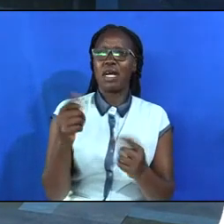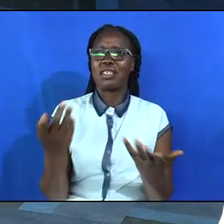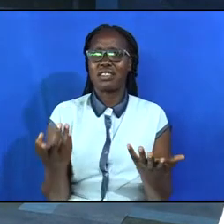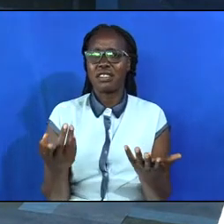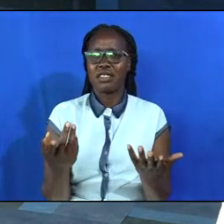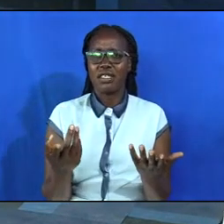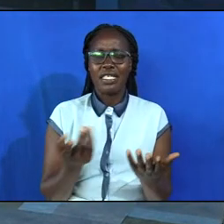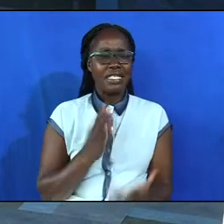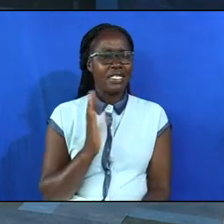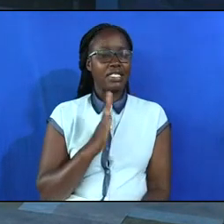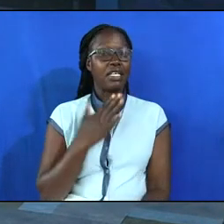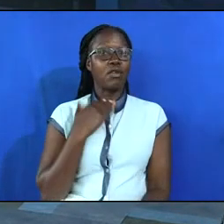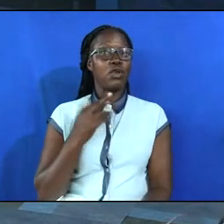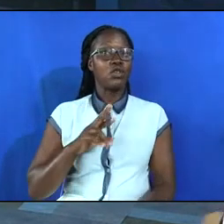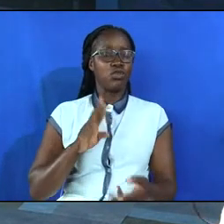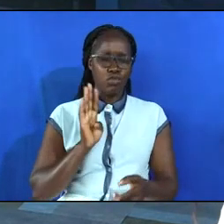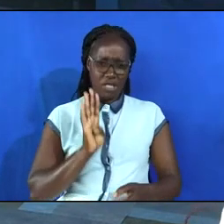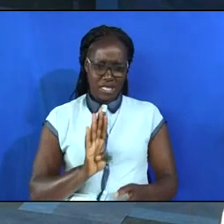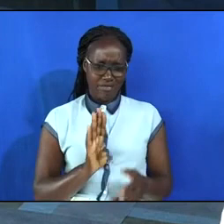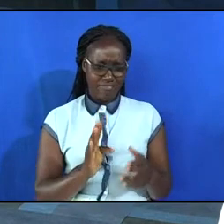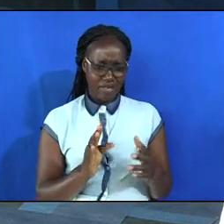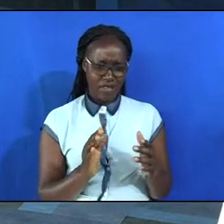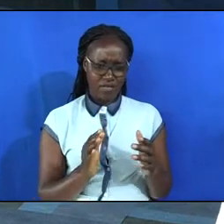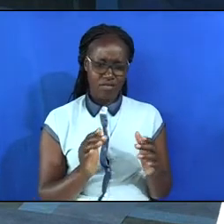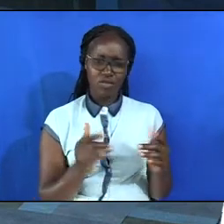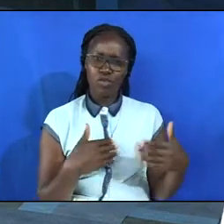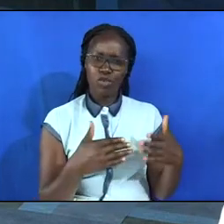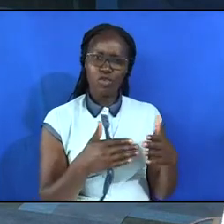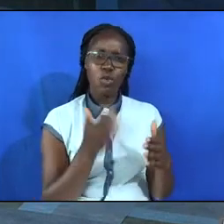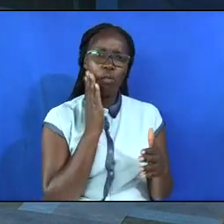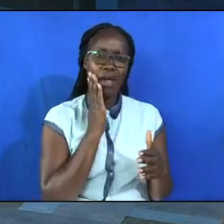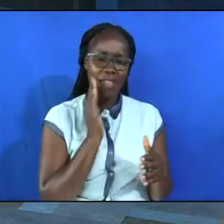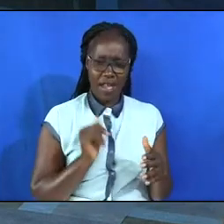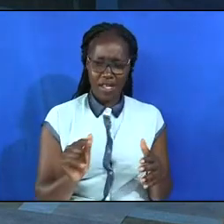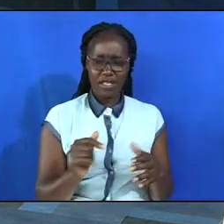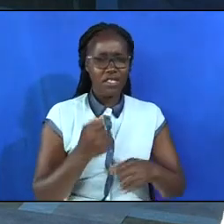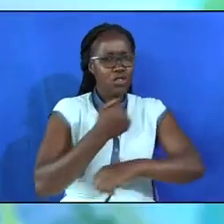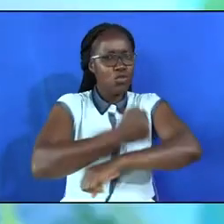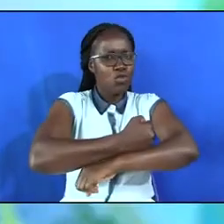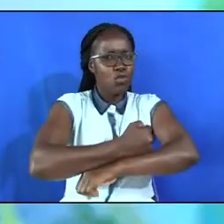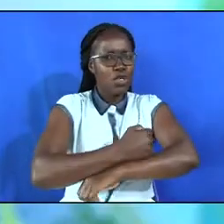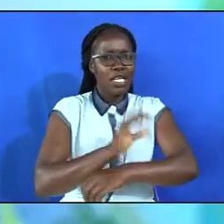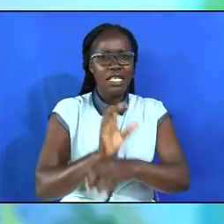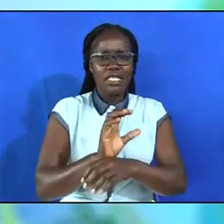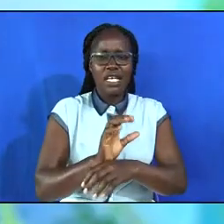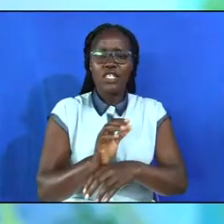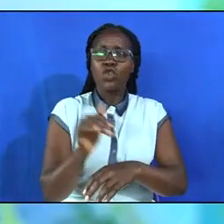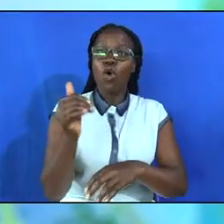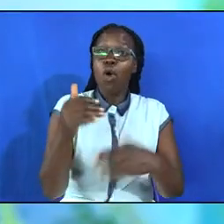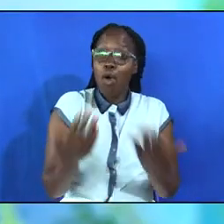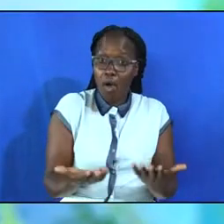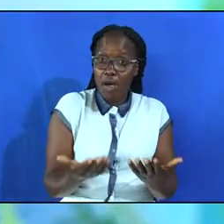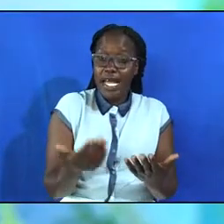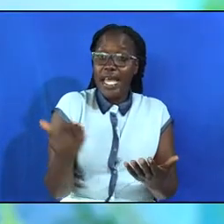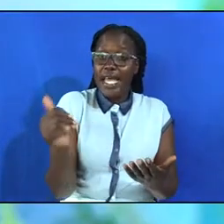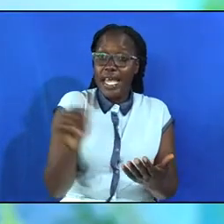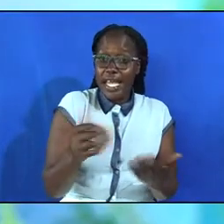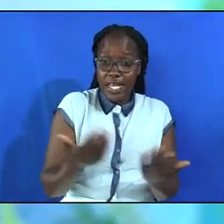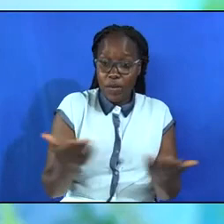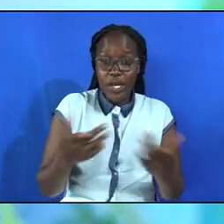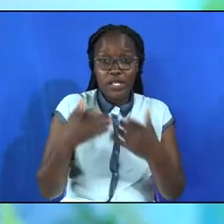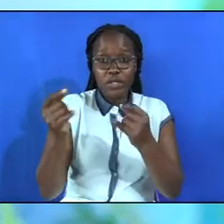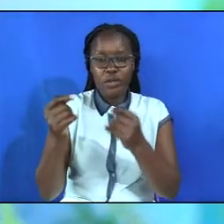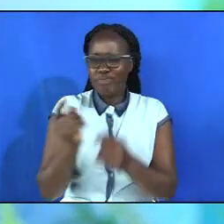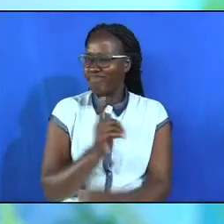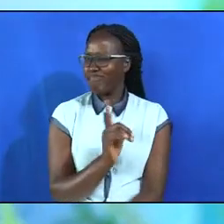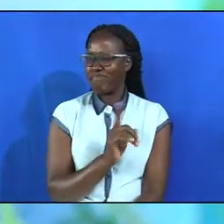She did not want to be with her mother in school, at church, or anywhere else she